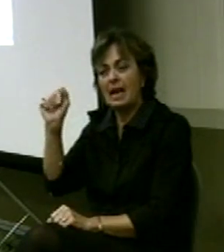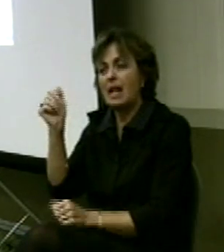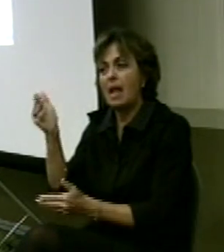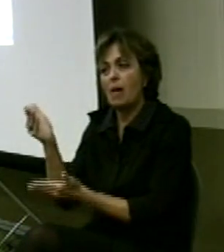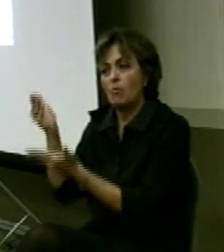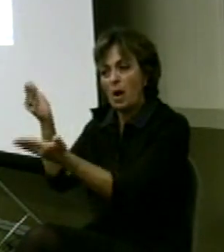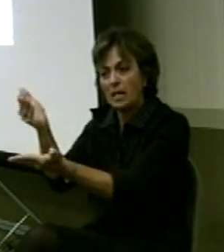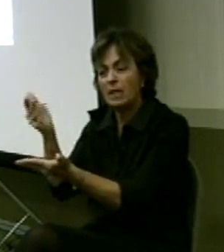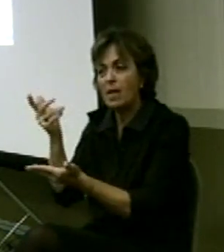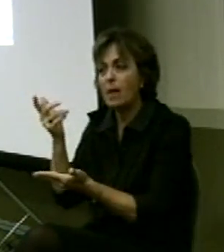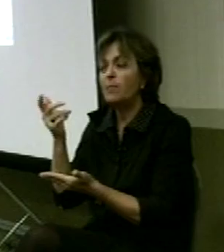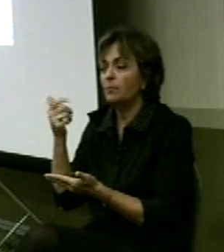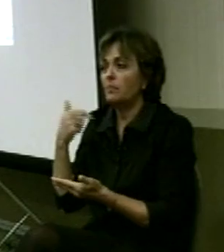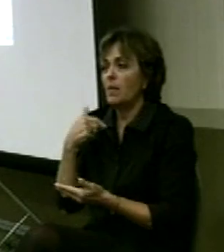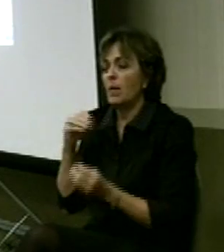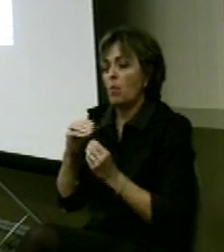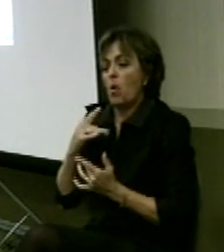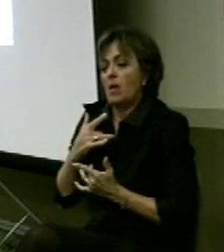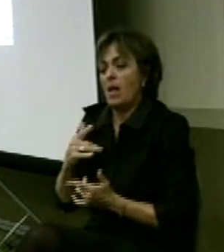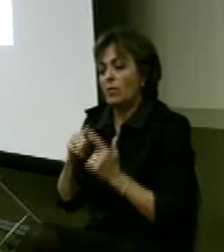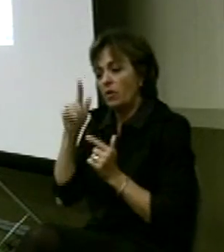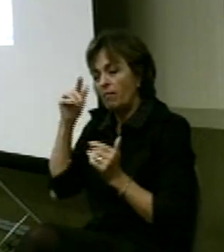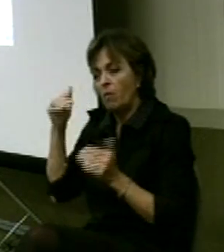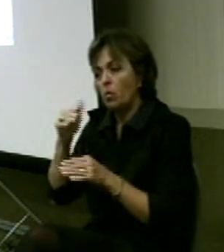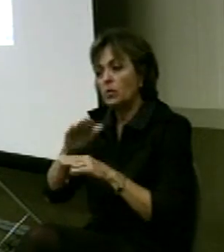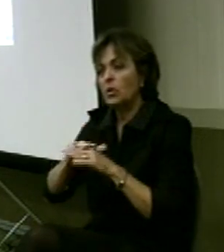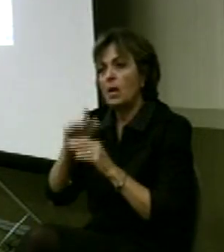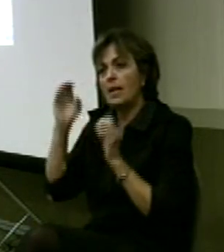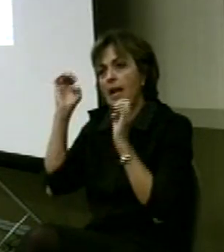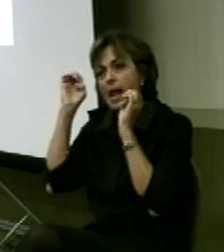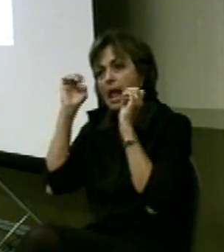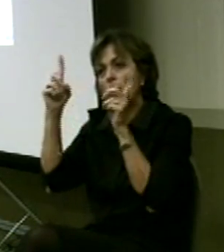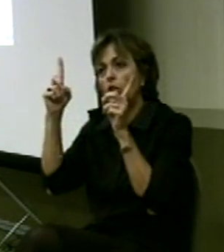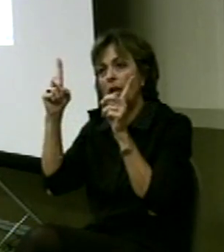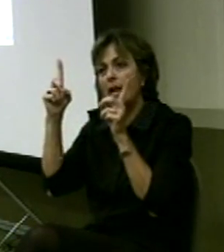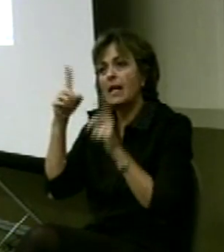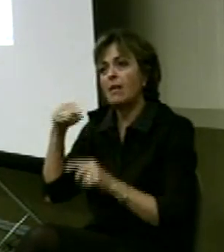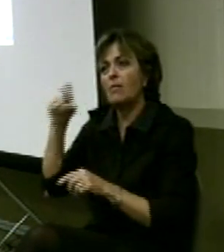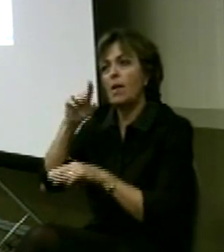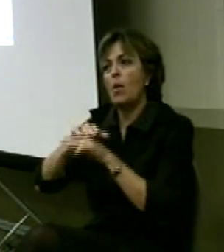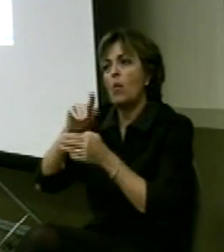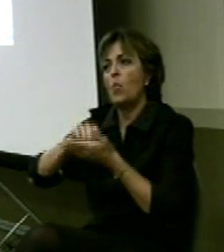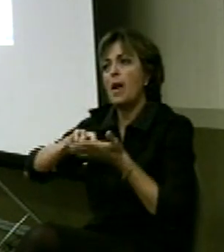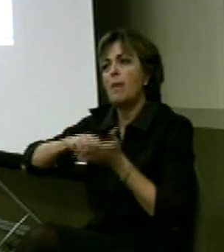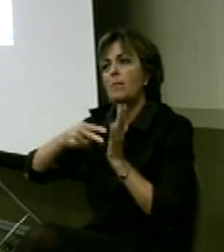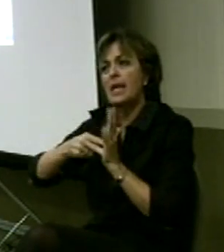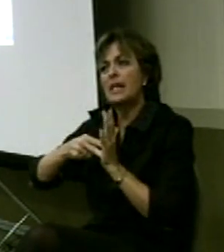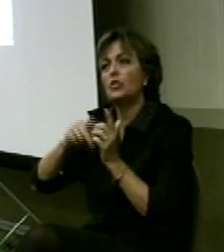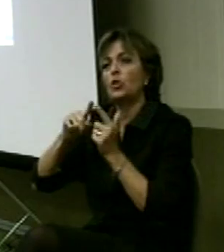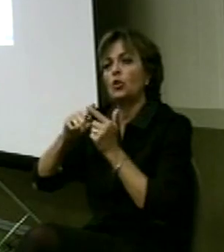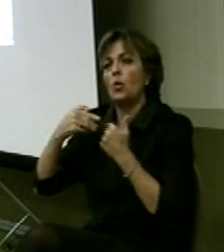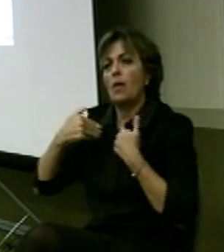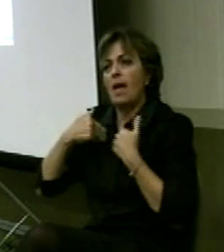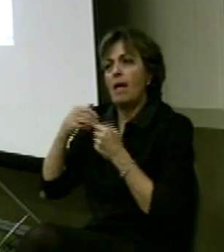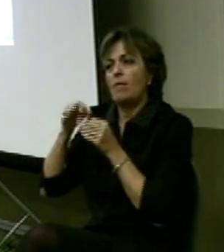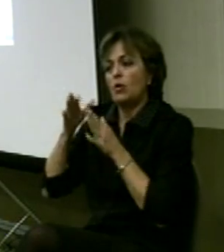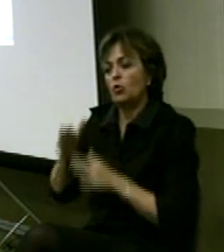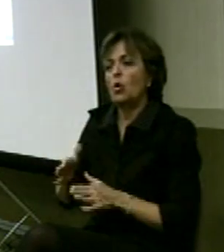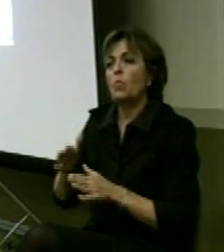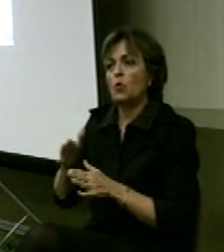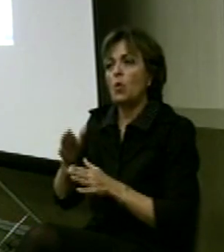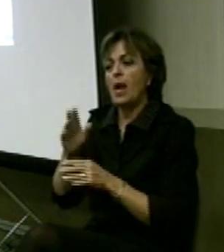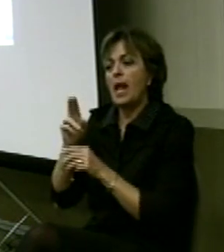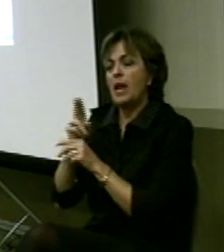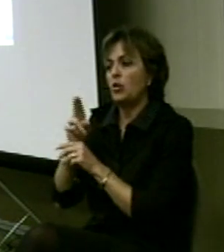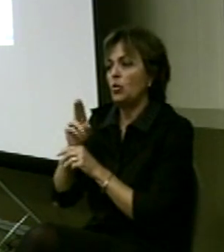use data to bring it to them, but I'd be more inclined to be focusing on educating them on what it means to be an interpreter and use yourself